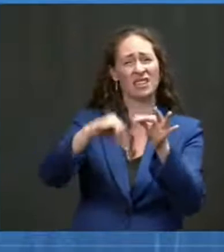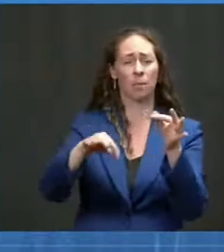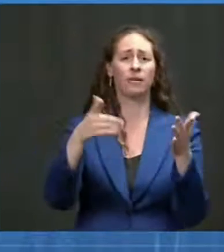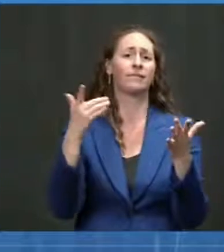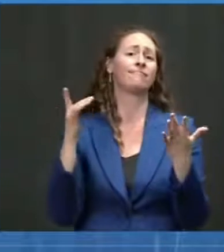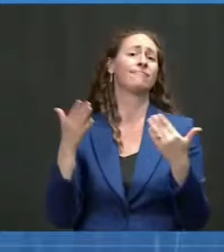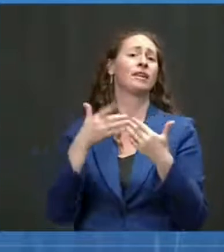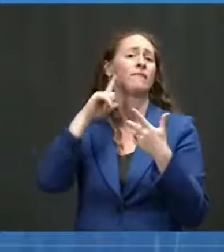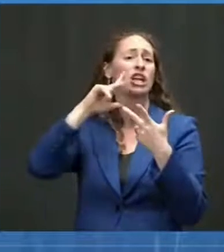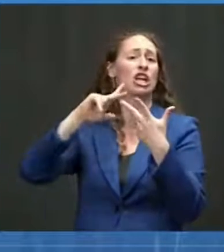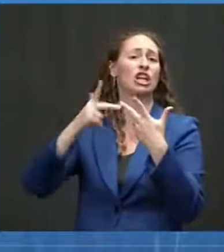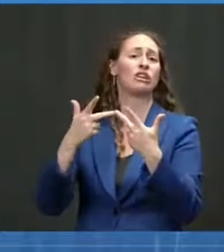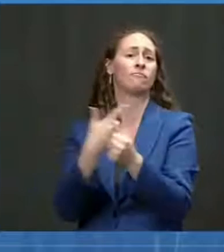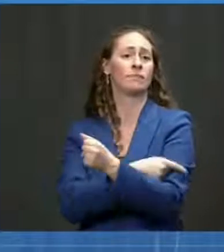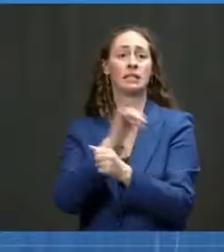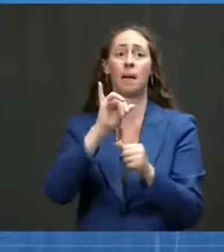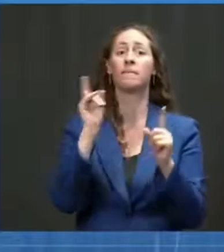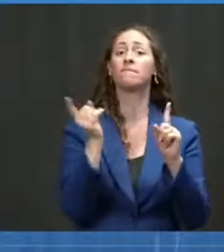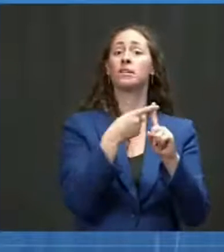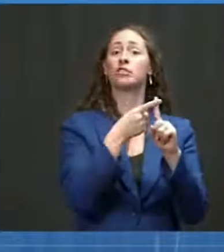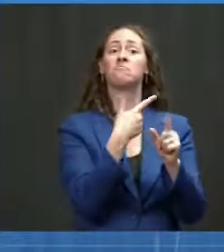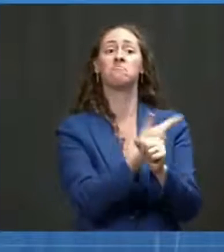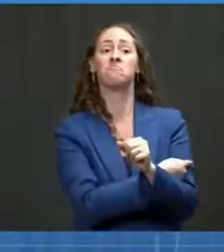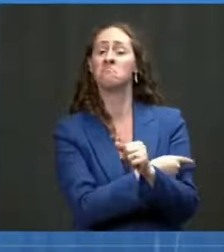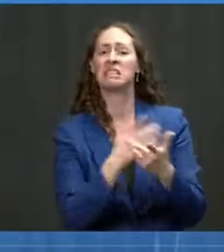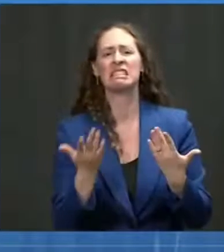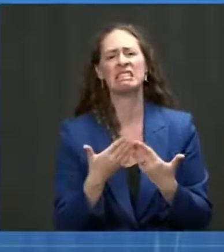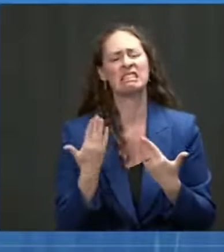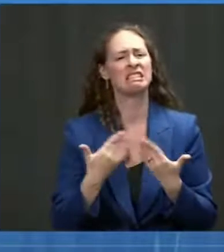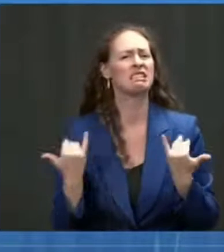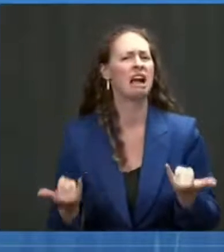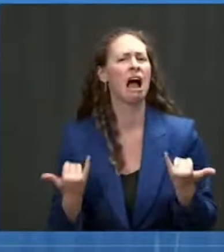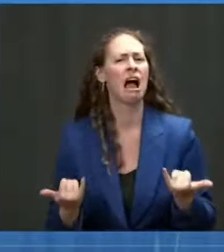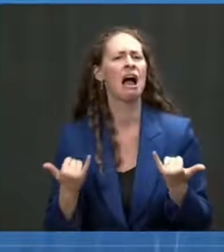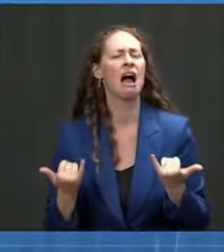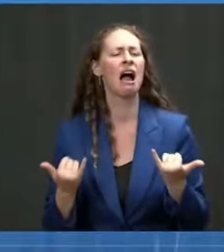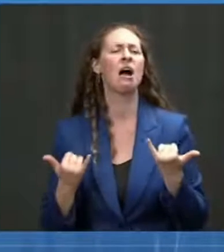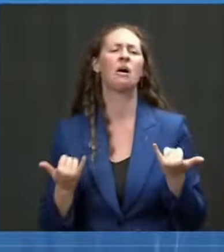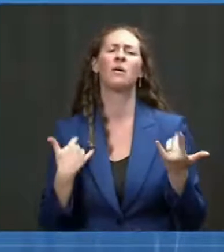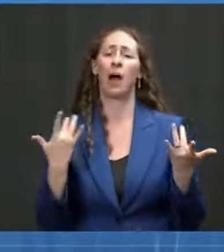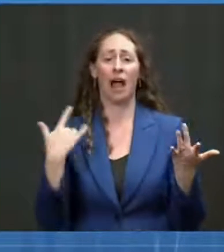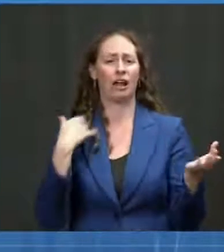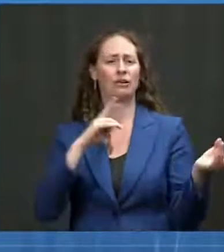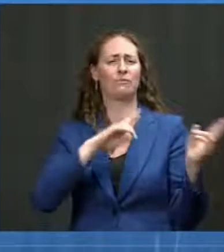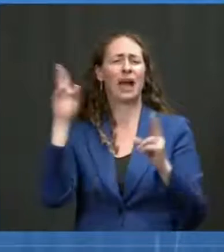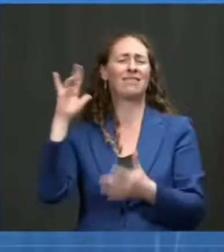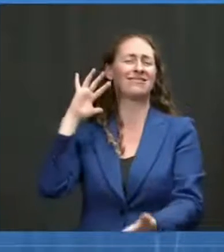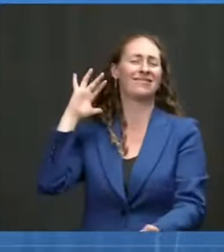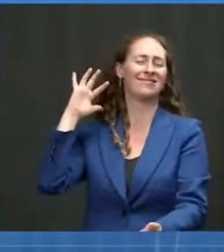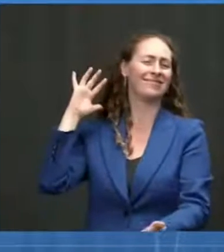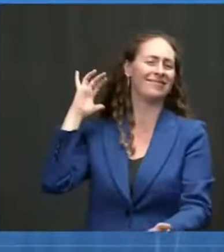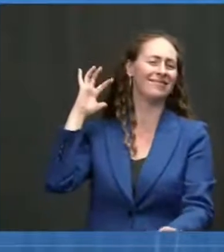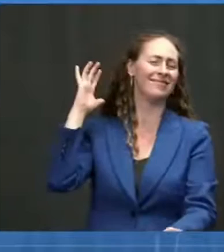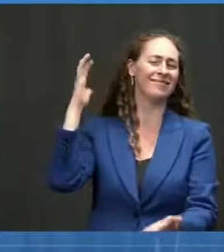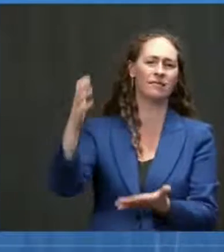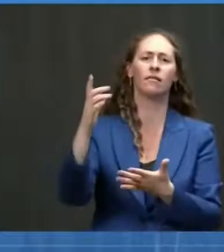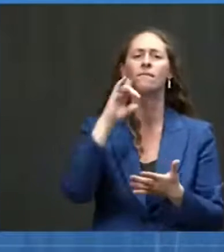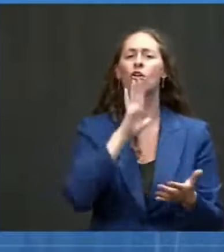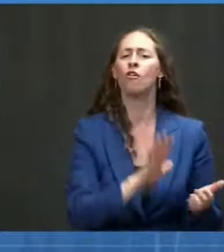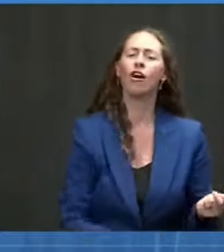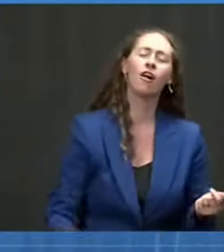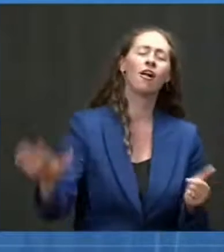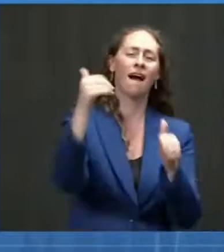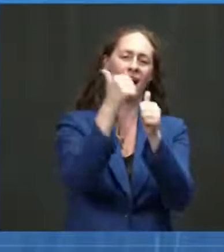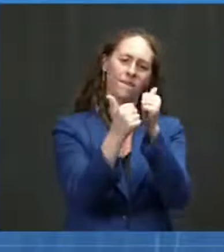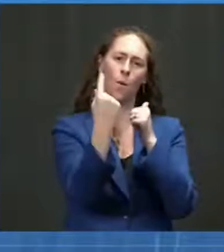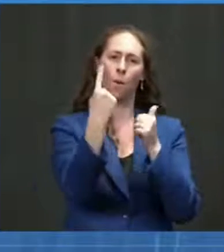get a first shot today. We have enough vaccine supply for every American. And you'll